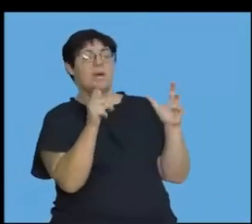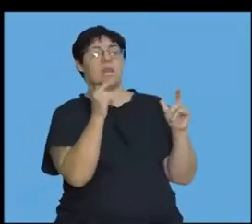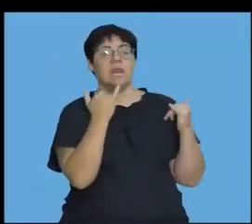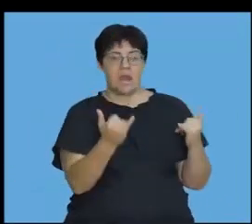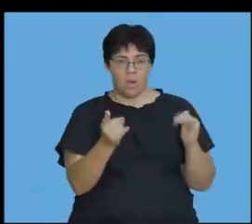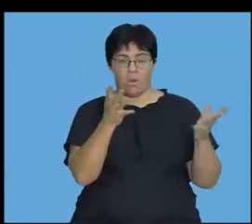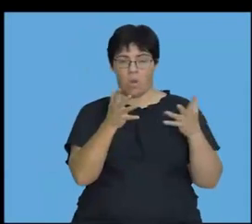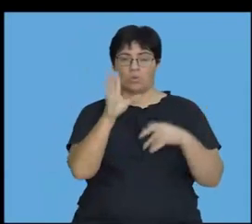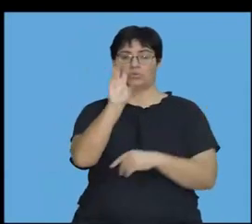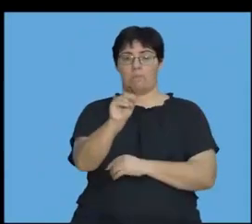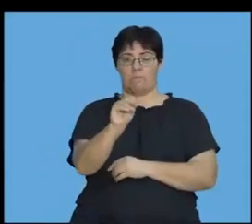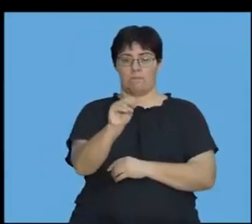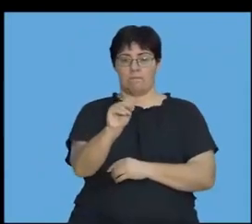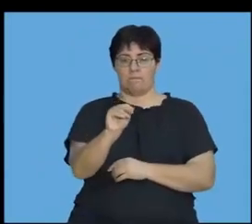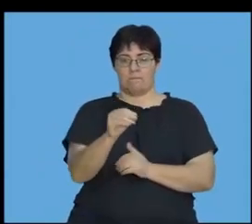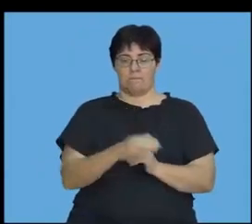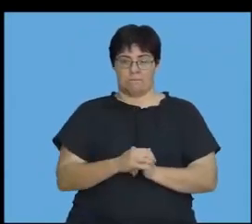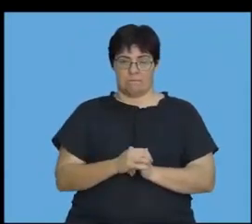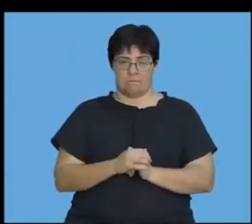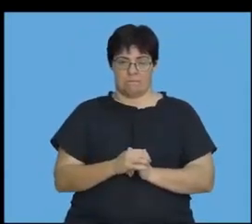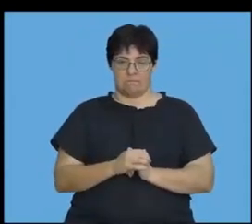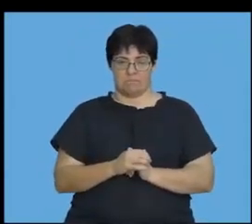ball stops.